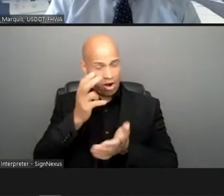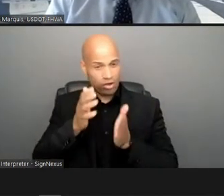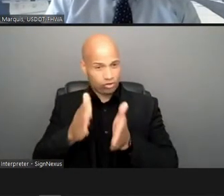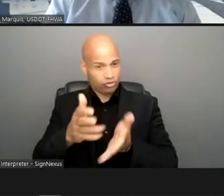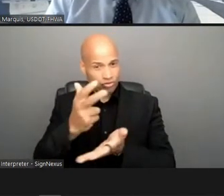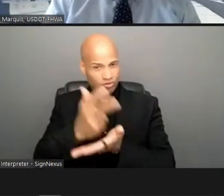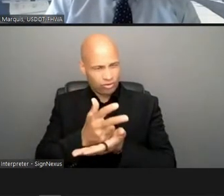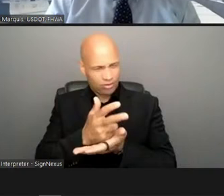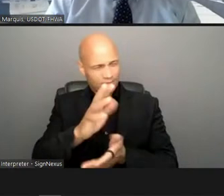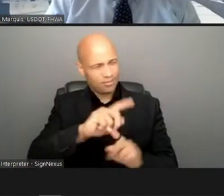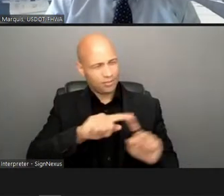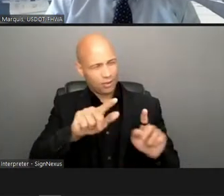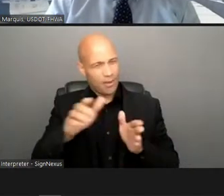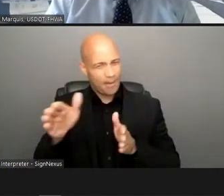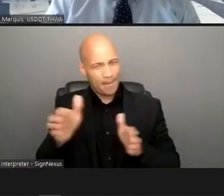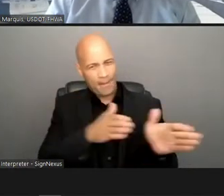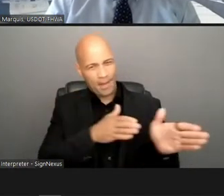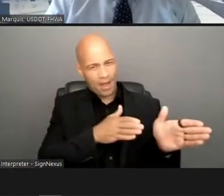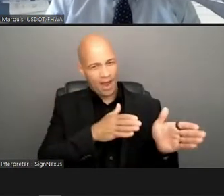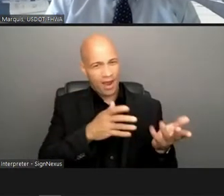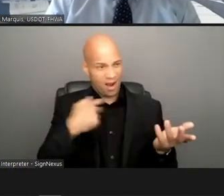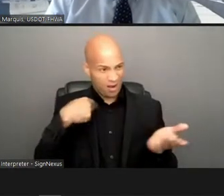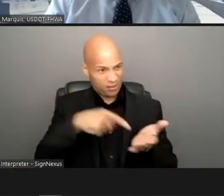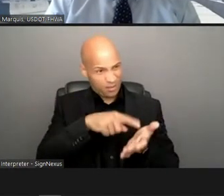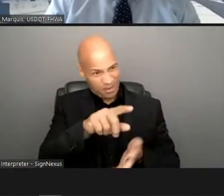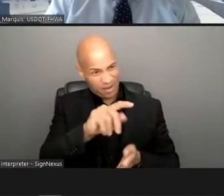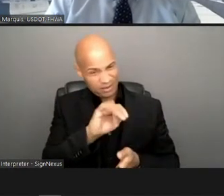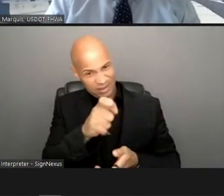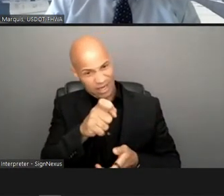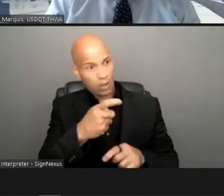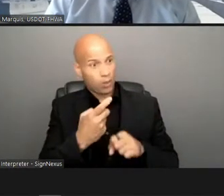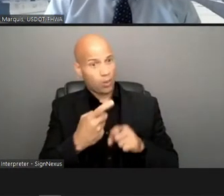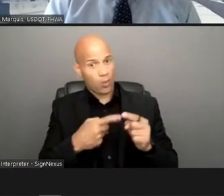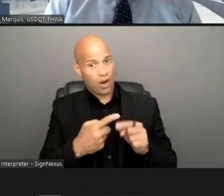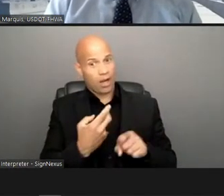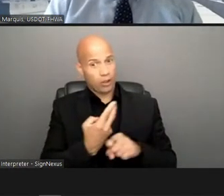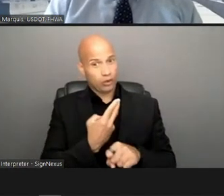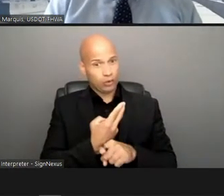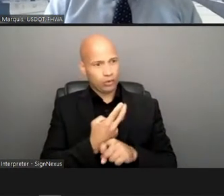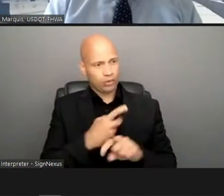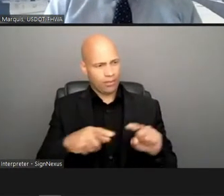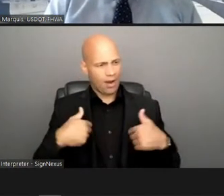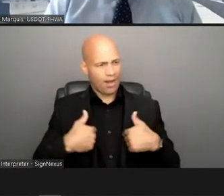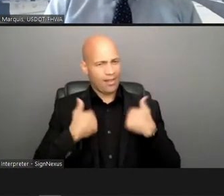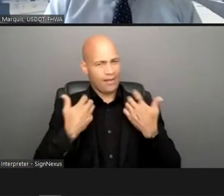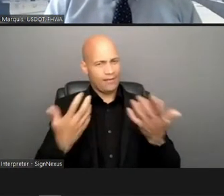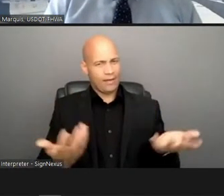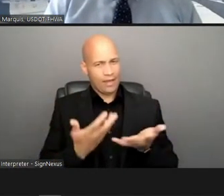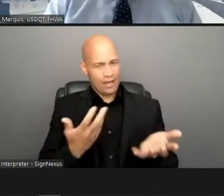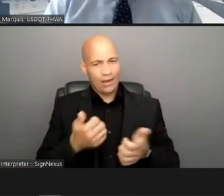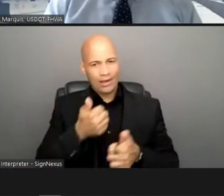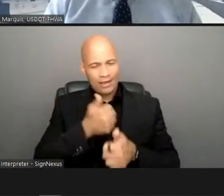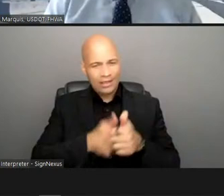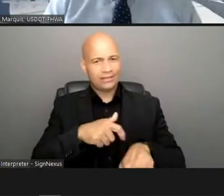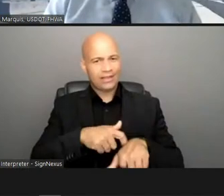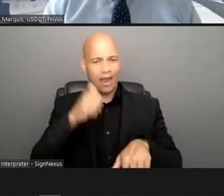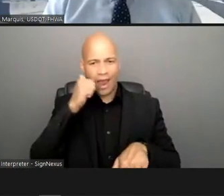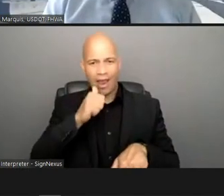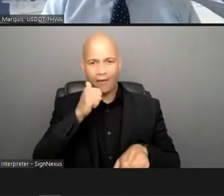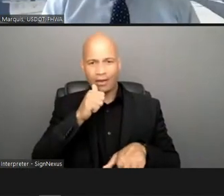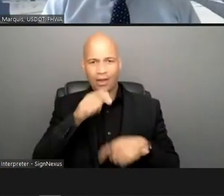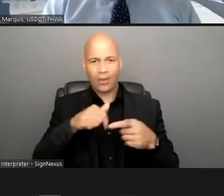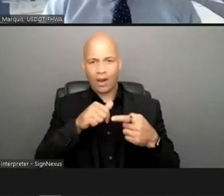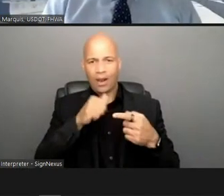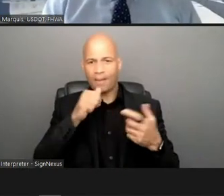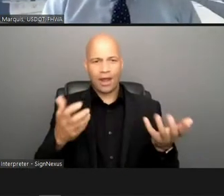tax plan I am not only going to have to pay your tax when I'm using my car but because I live in the tax zone I'm gonna have to pay every single day even when I'm